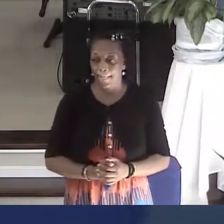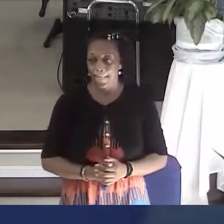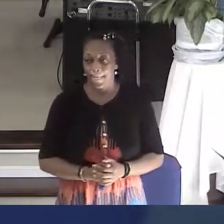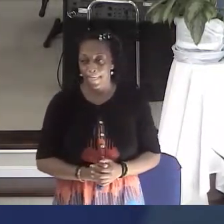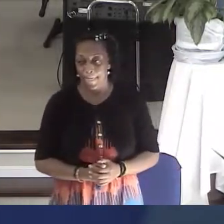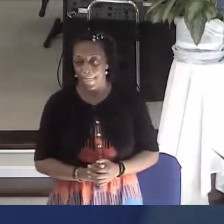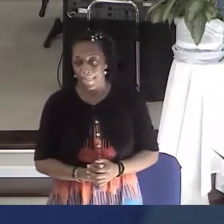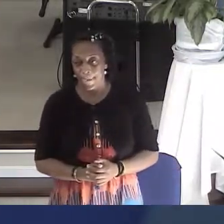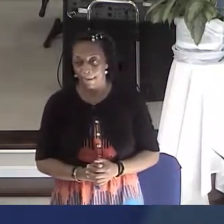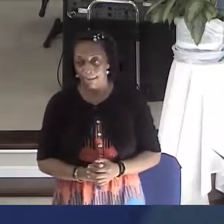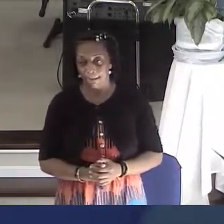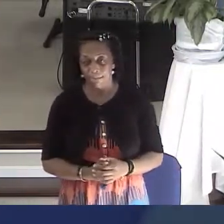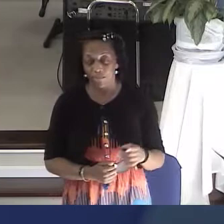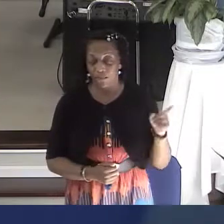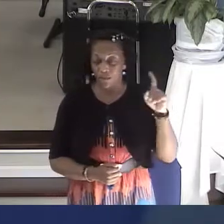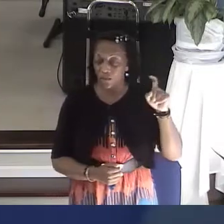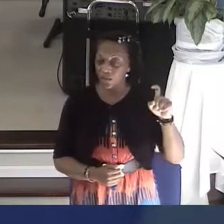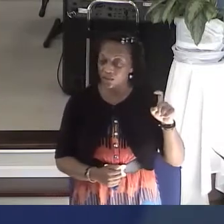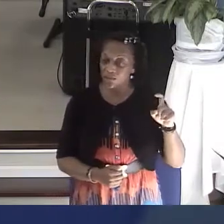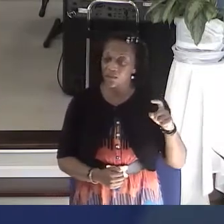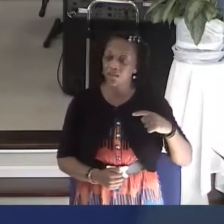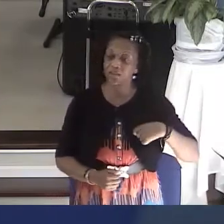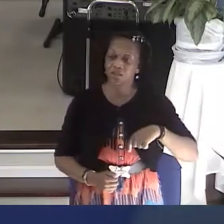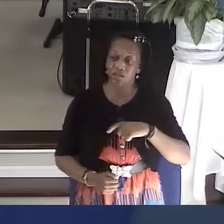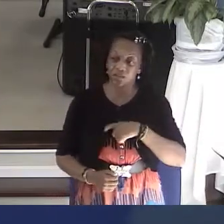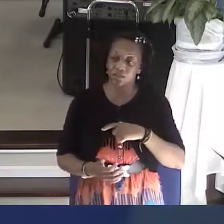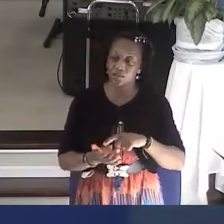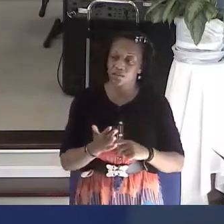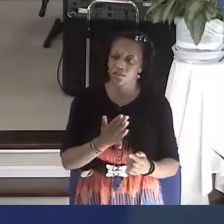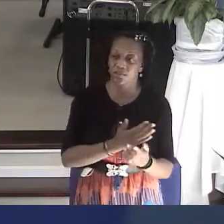My question to us this morning.